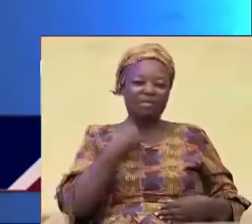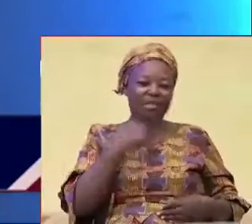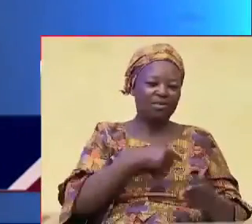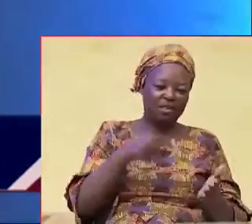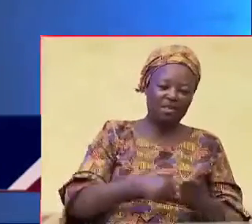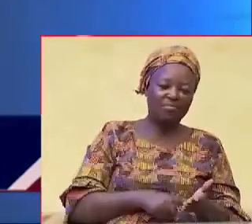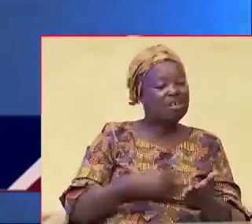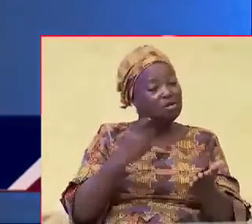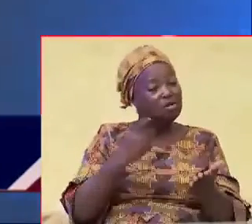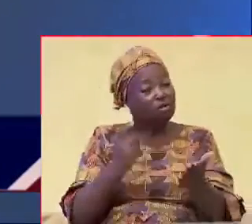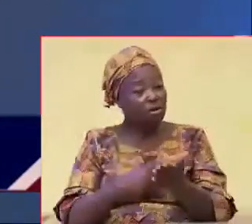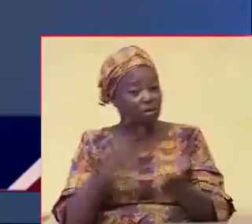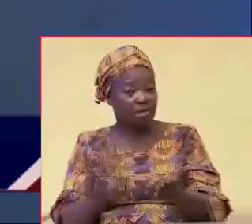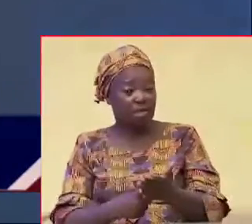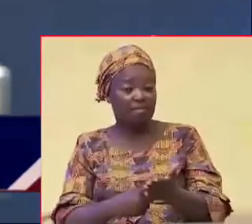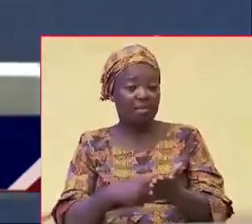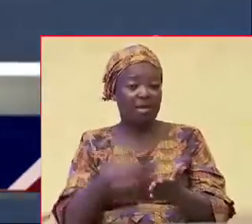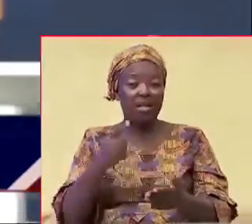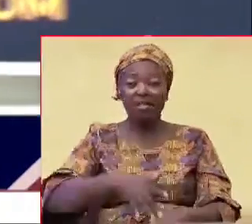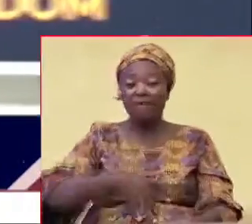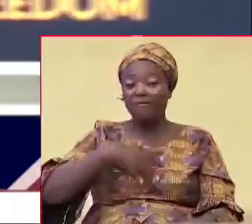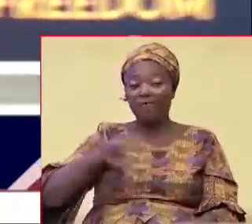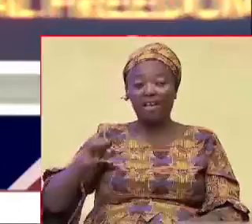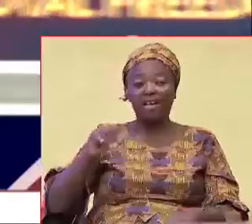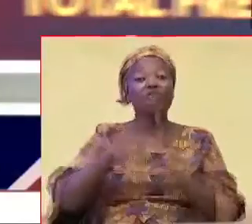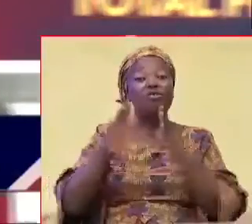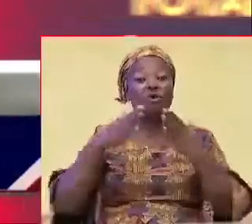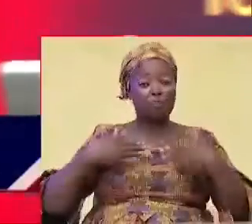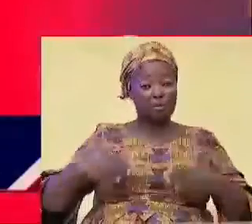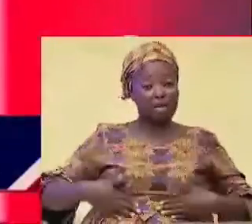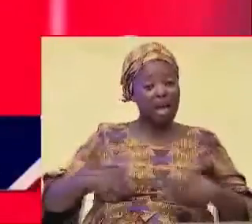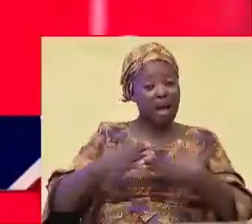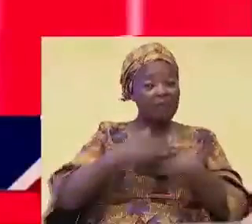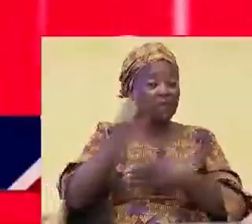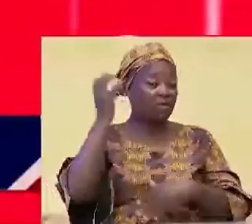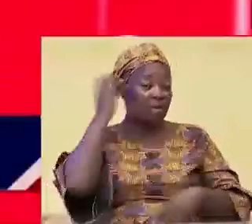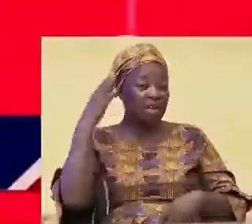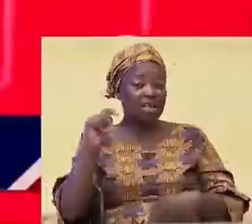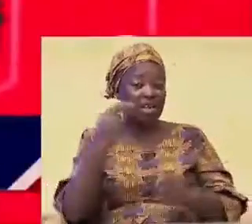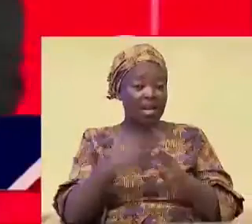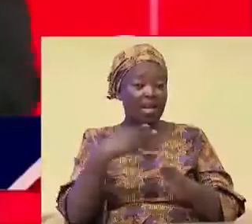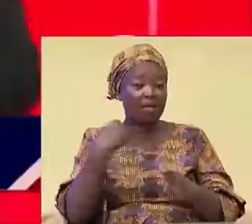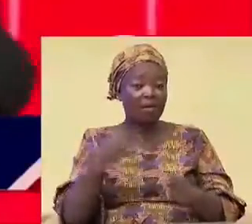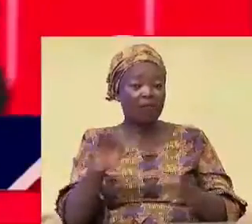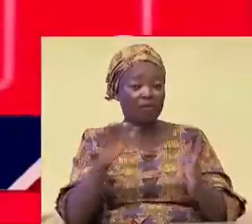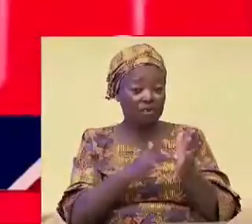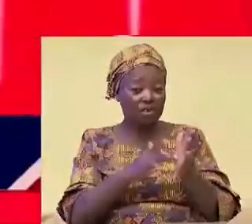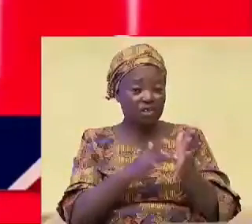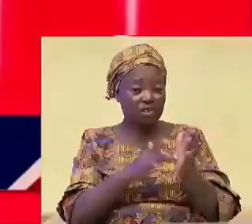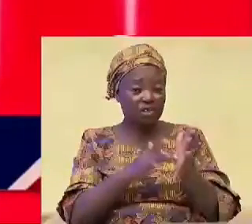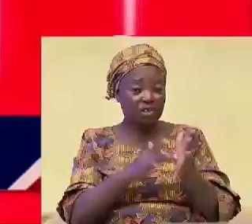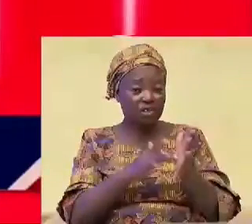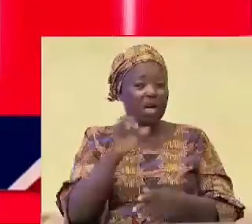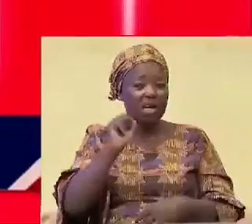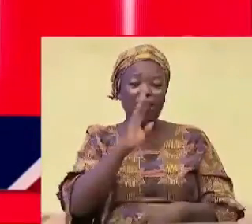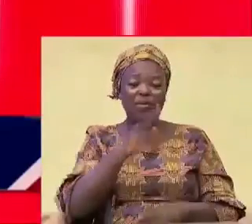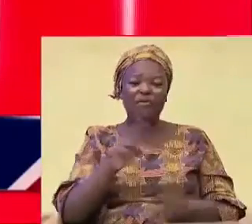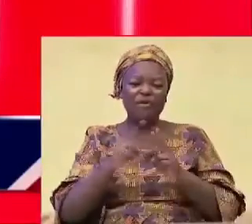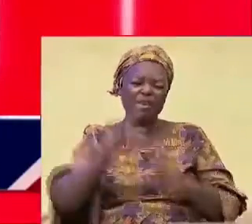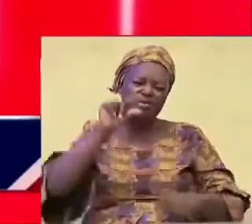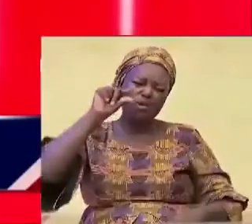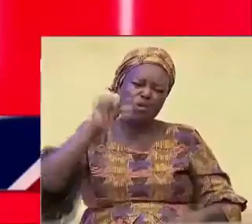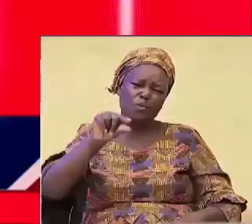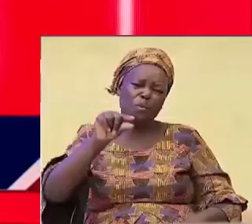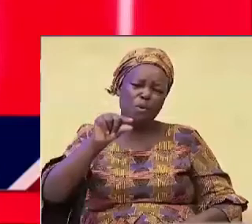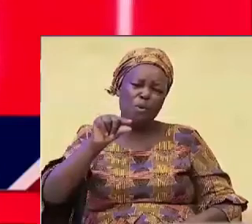me tell you this. Sometimes the feeling in your body after you hear the name of Jesus